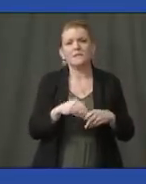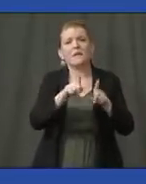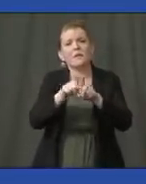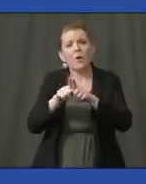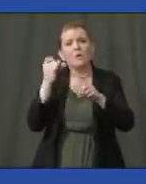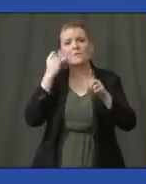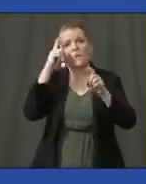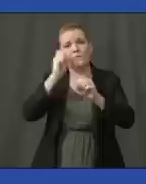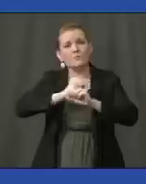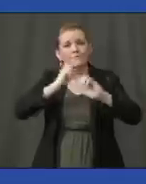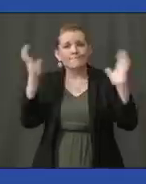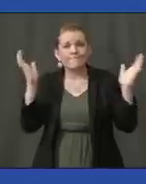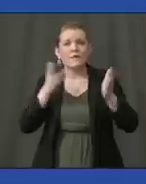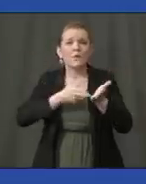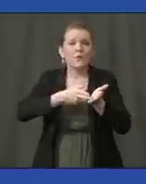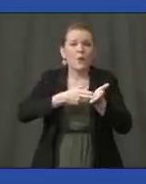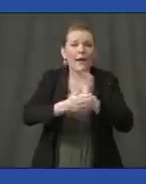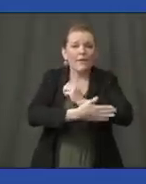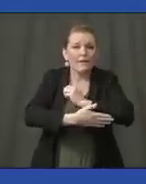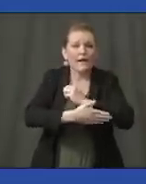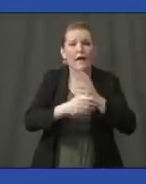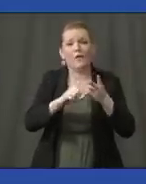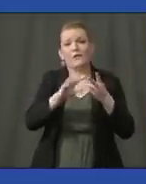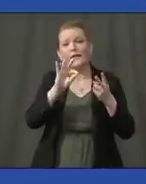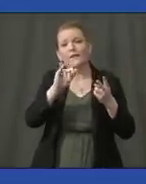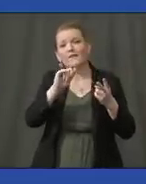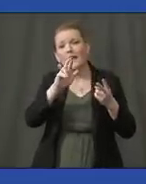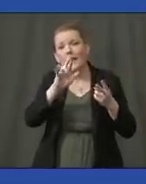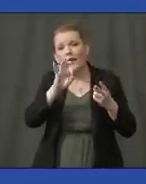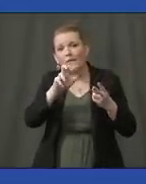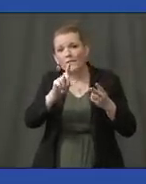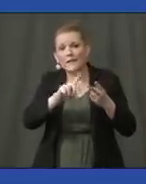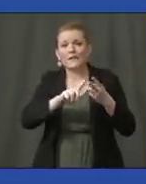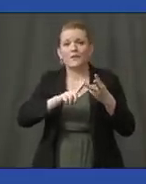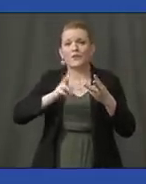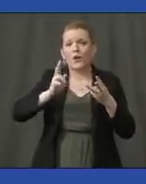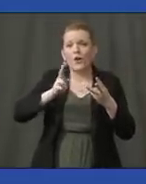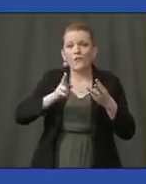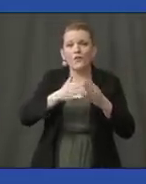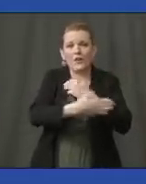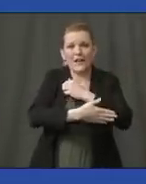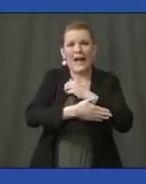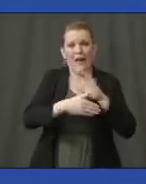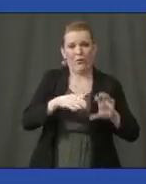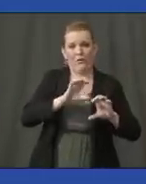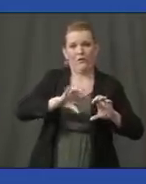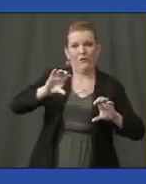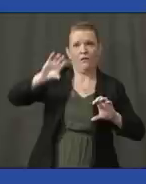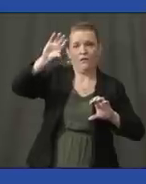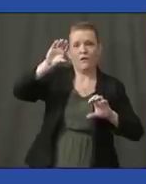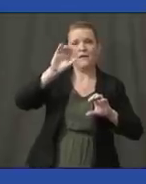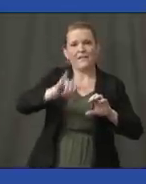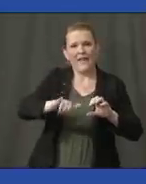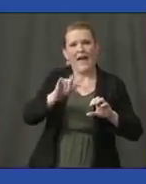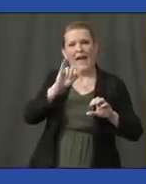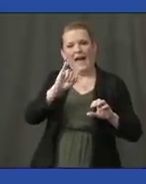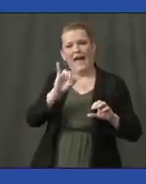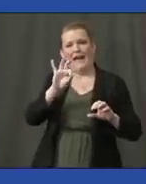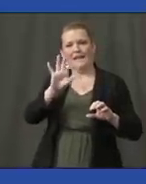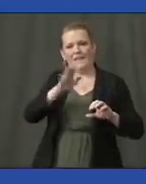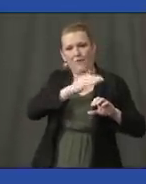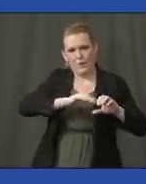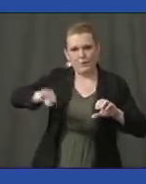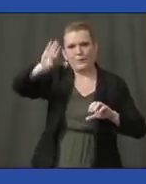Hartford County, all part of that I-95 Metro North corridor. And that's the other reason that I got together with